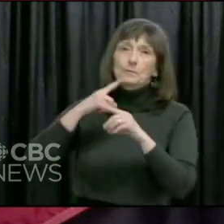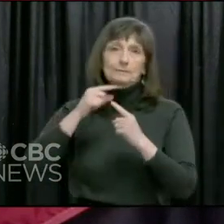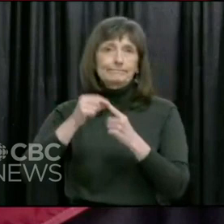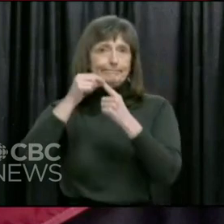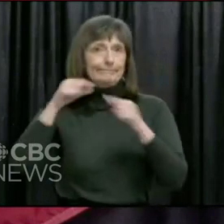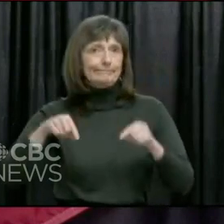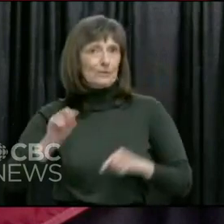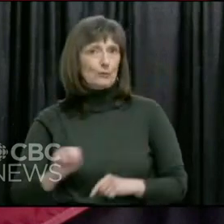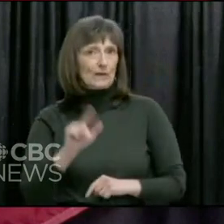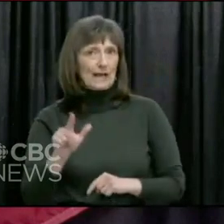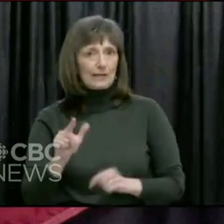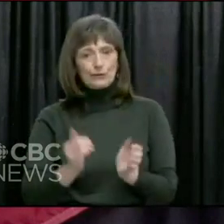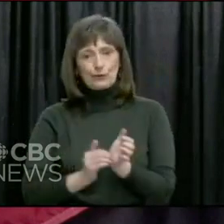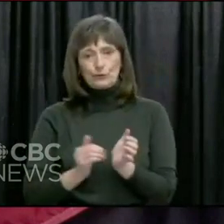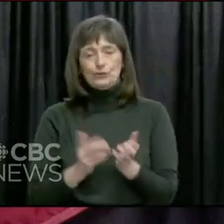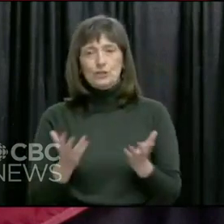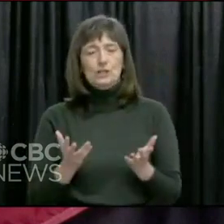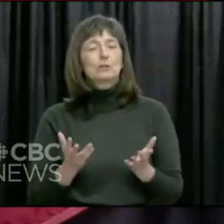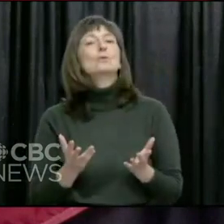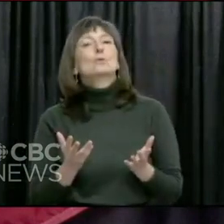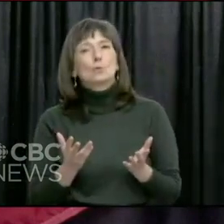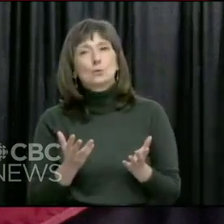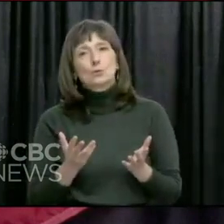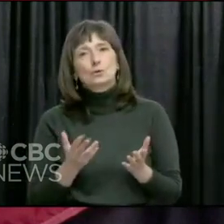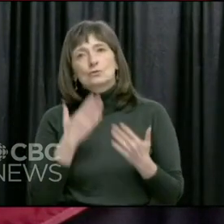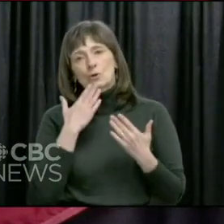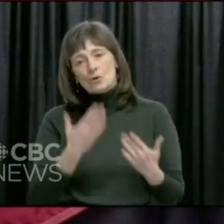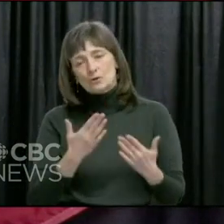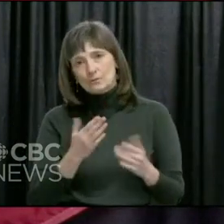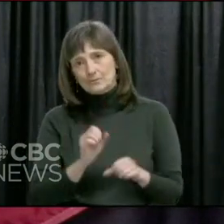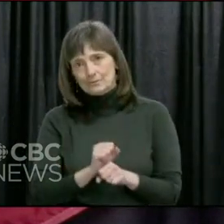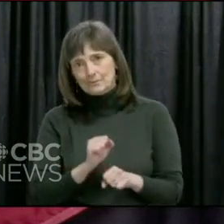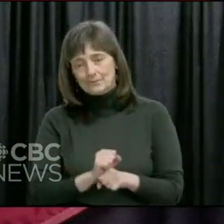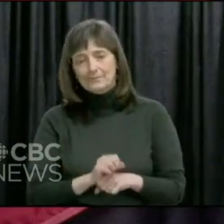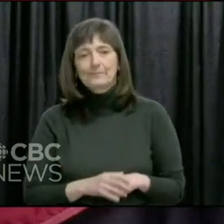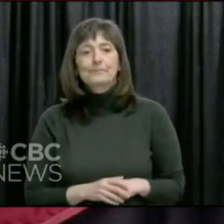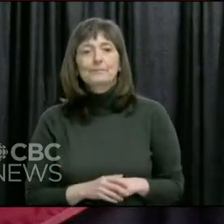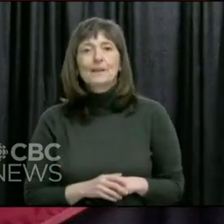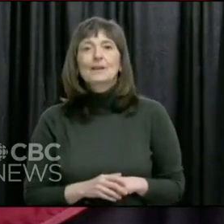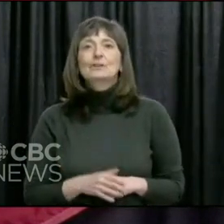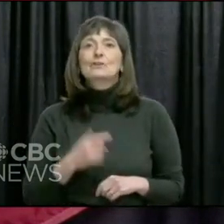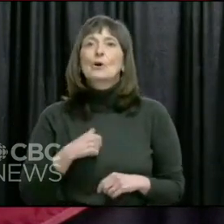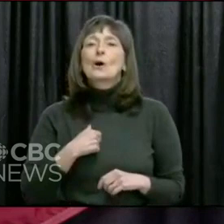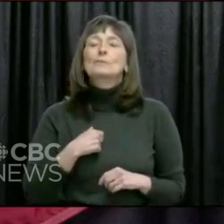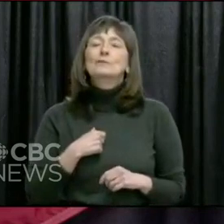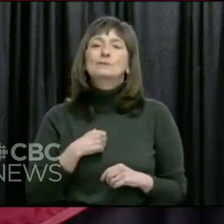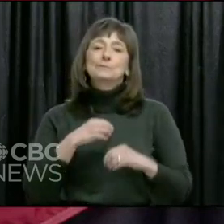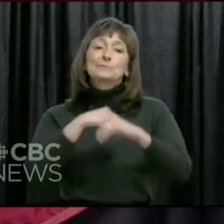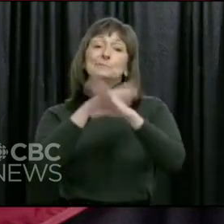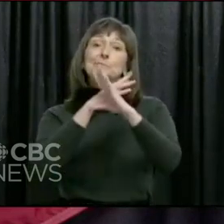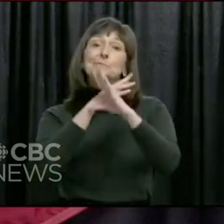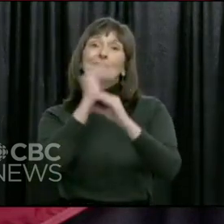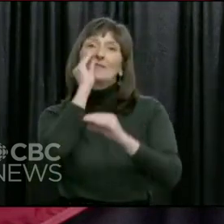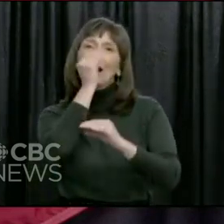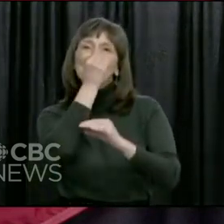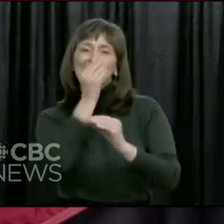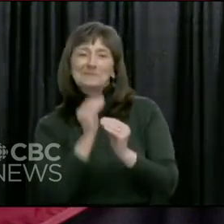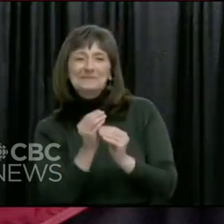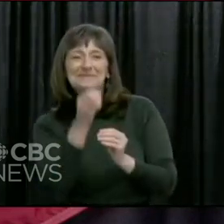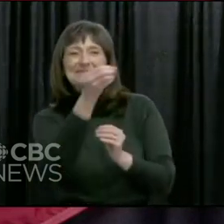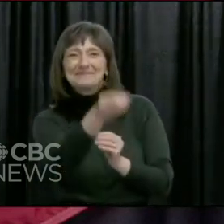especially right here in Newfoundland and Labrador. So I'm sending a virtual bouquet today to all our family doctors for their